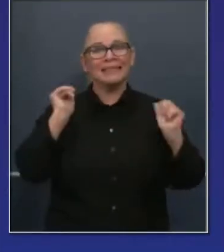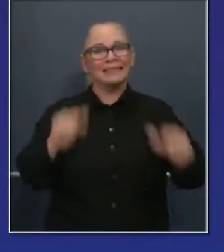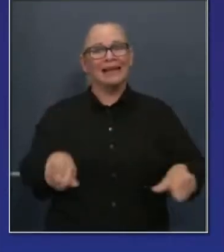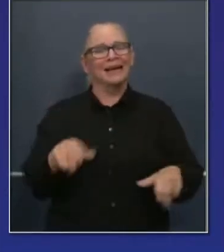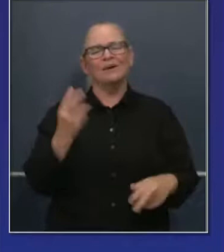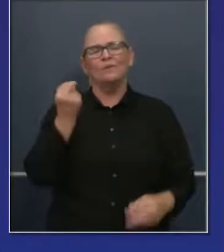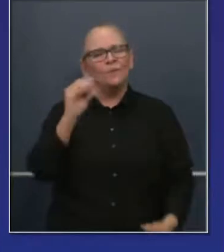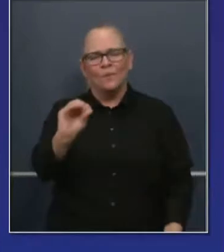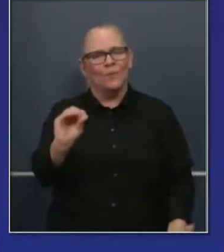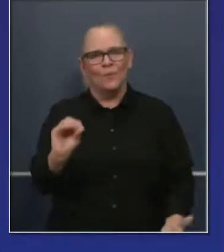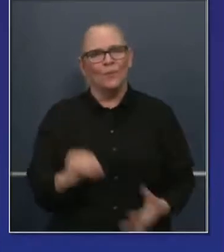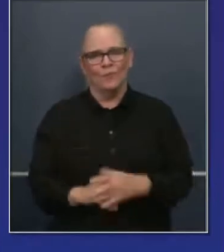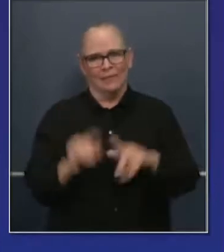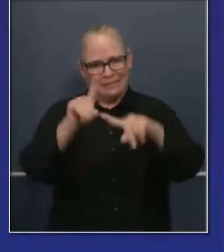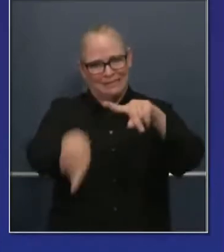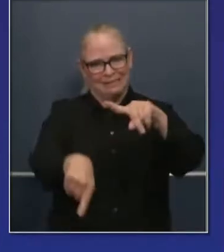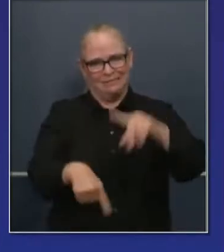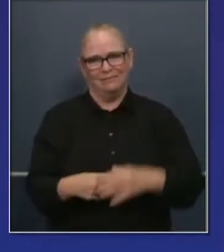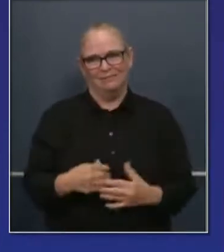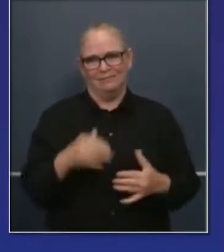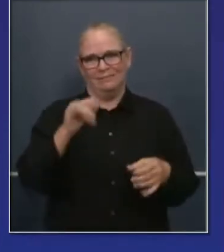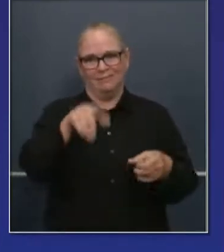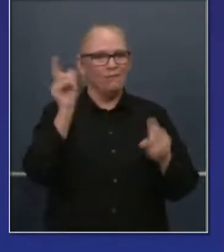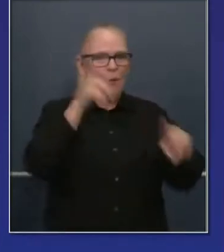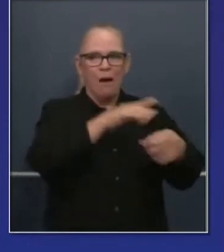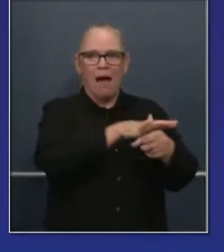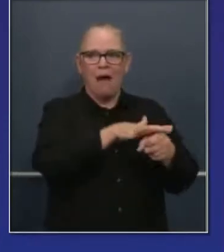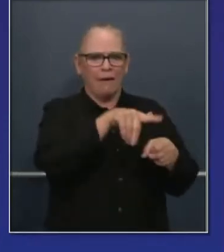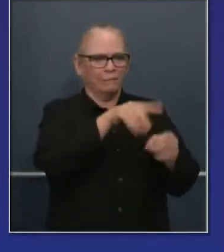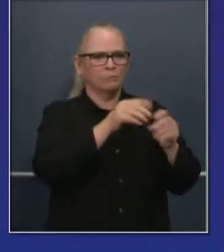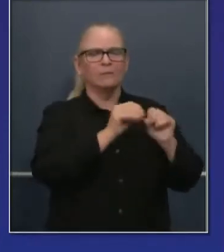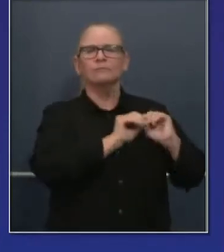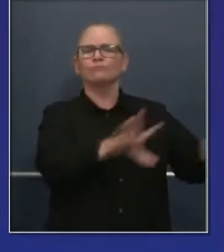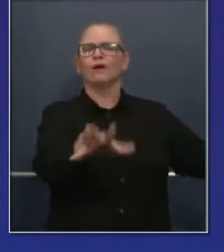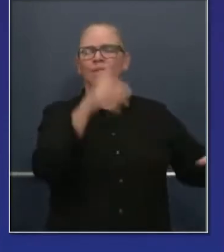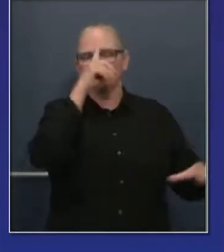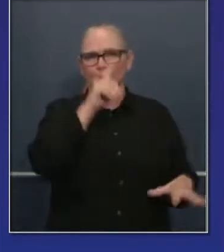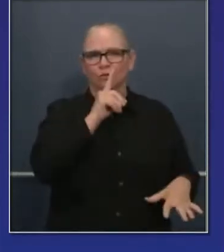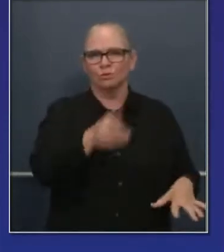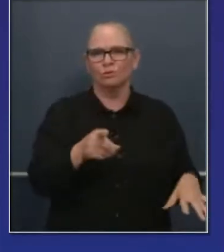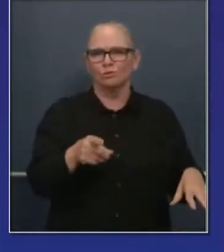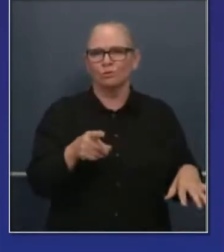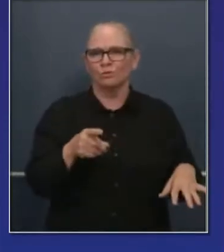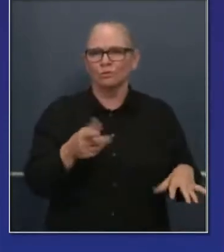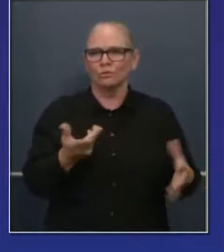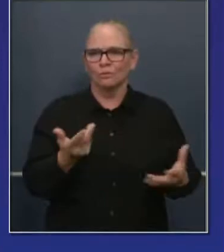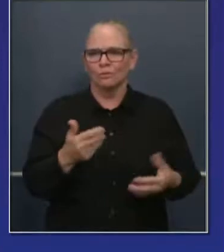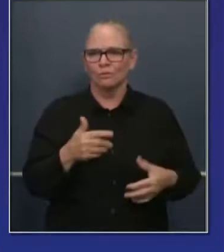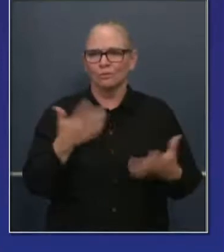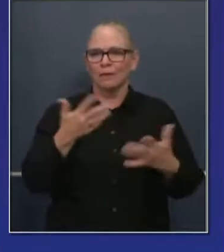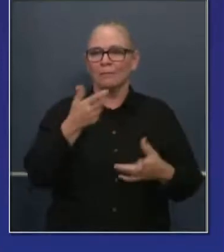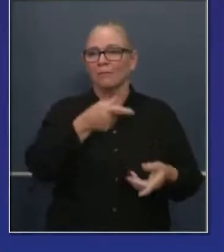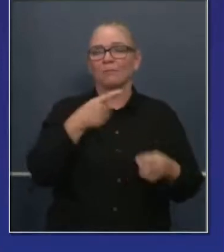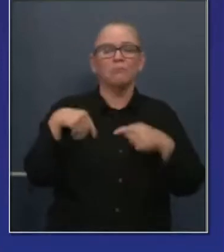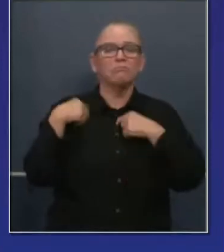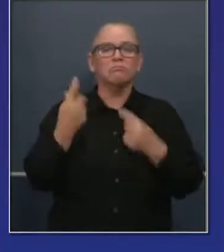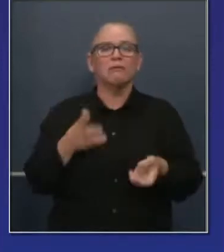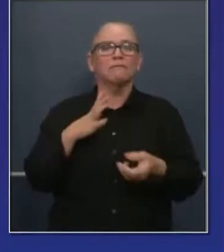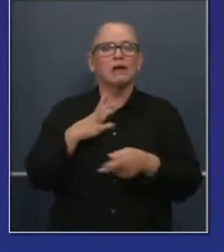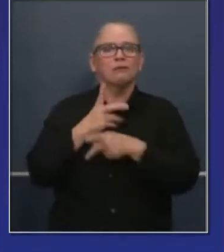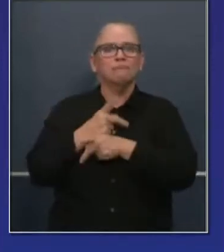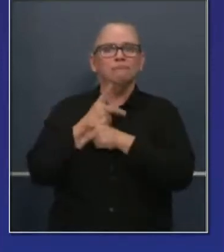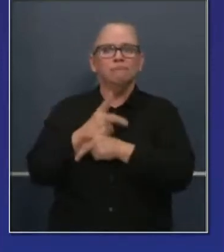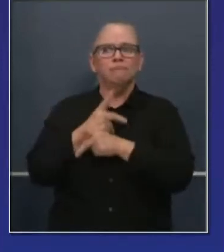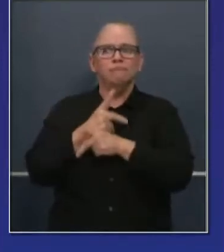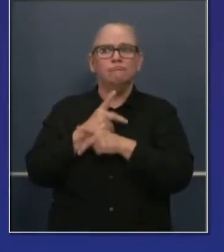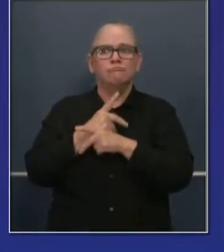environments where transmission might be higher because more people that we're not used to spending time with are gathering, that we forget to keep our mask